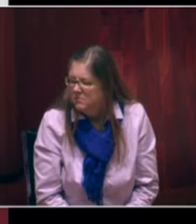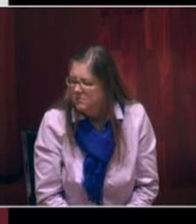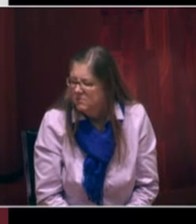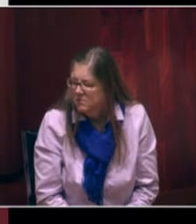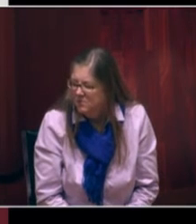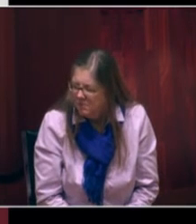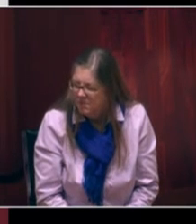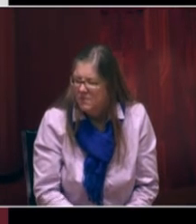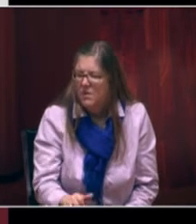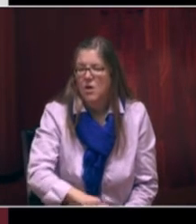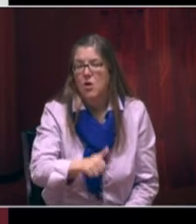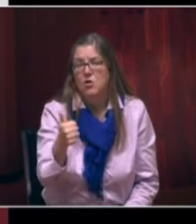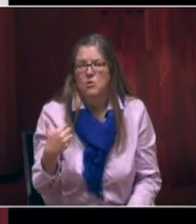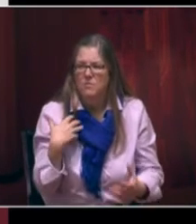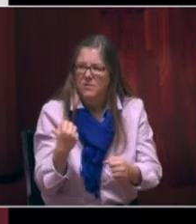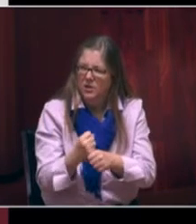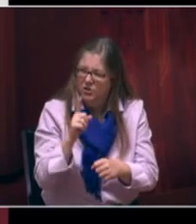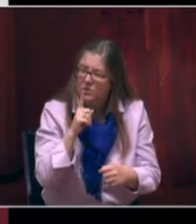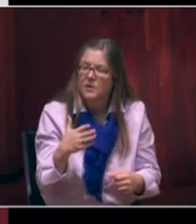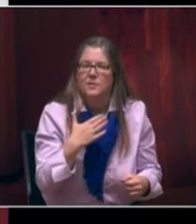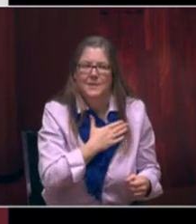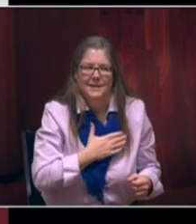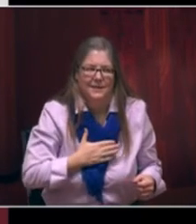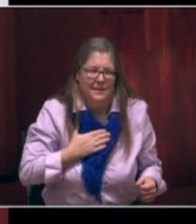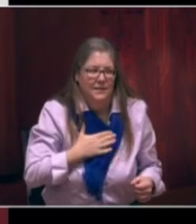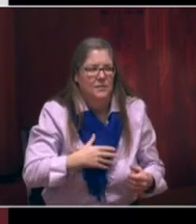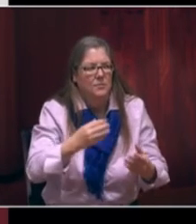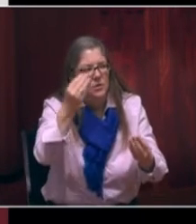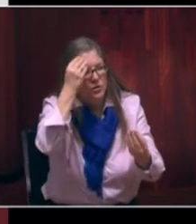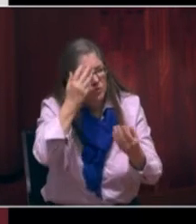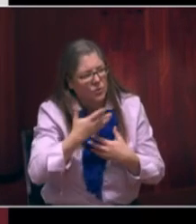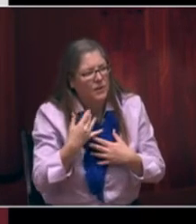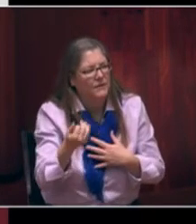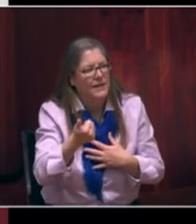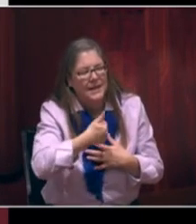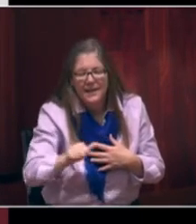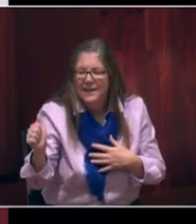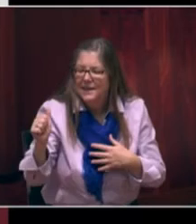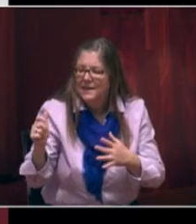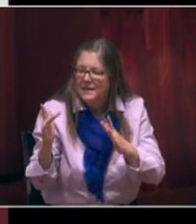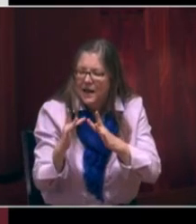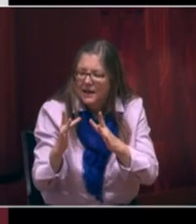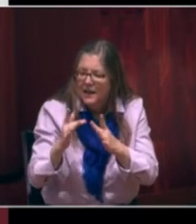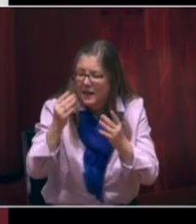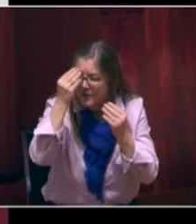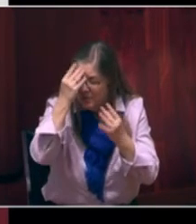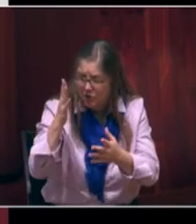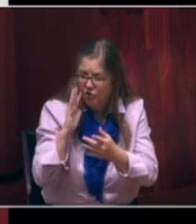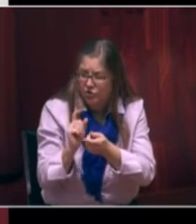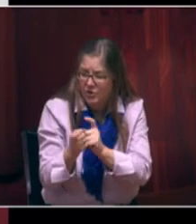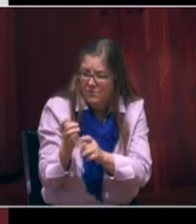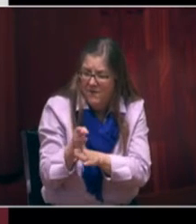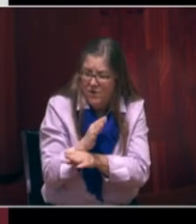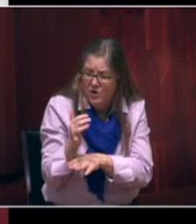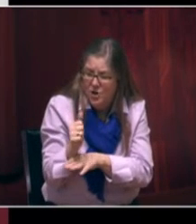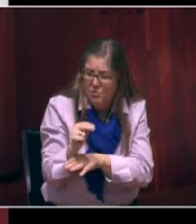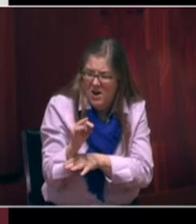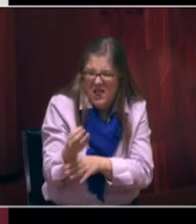Another thing I want to make sure is, please let us know if there's any contact information changing before January 9th. Let us know today if you